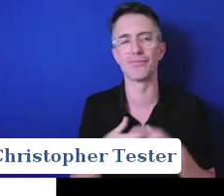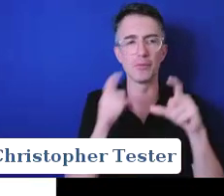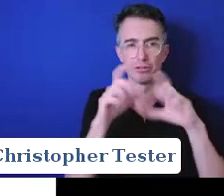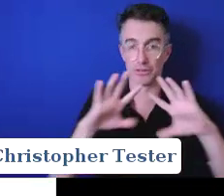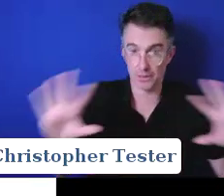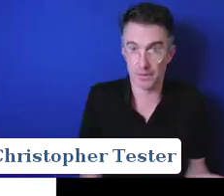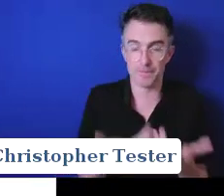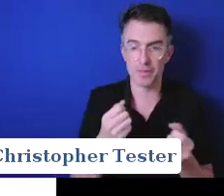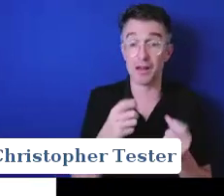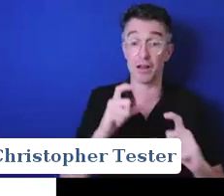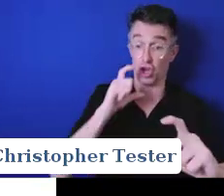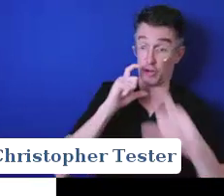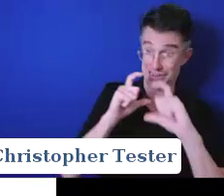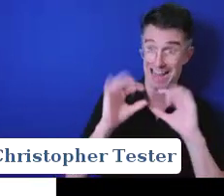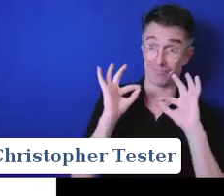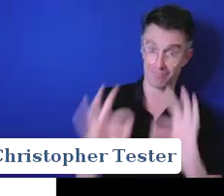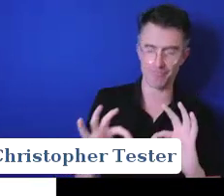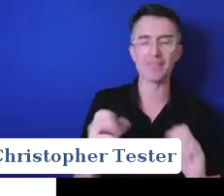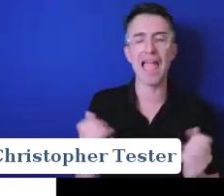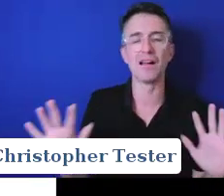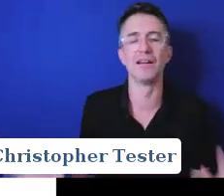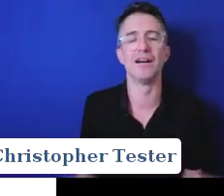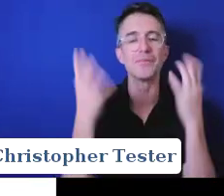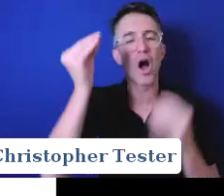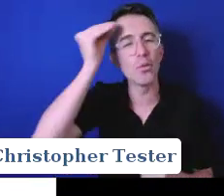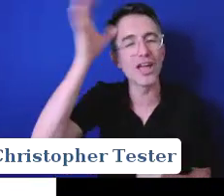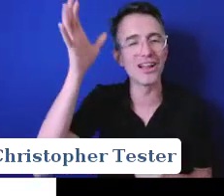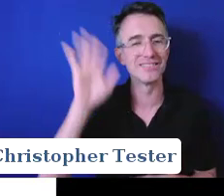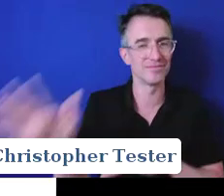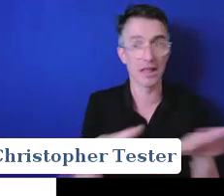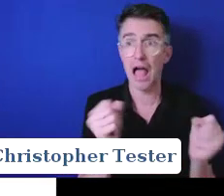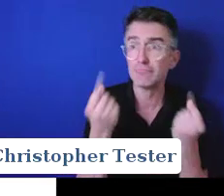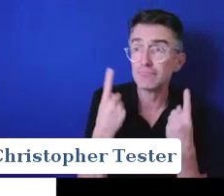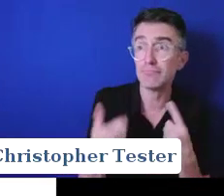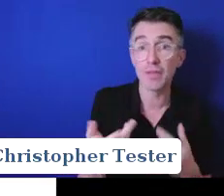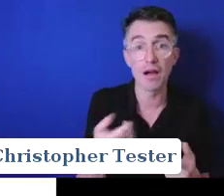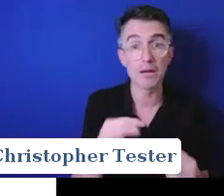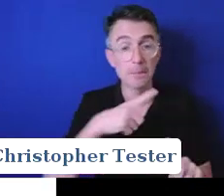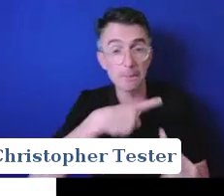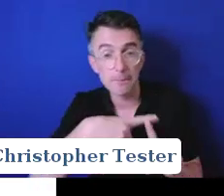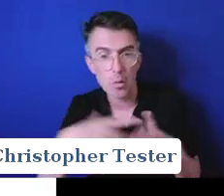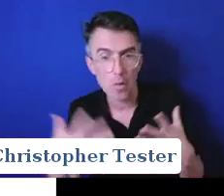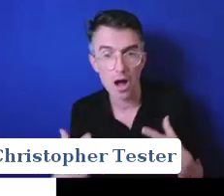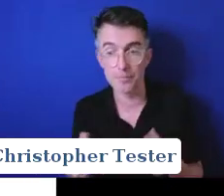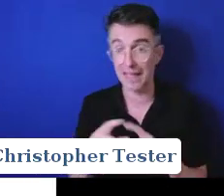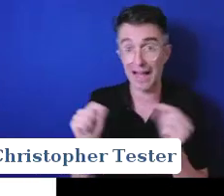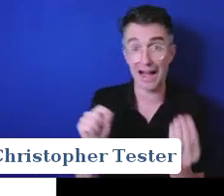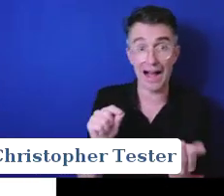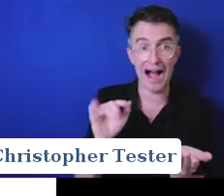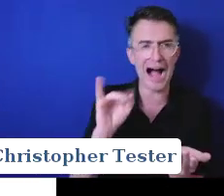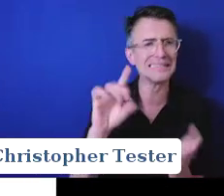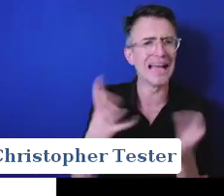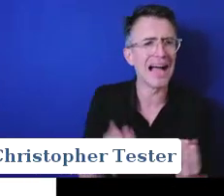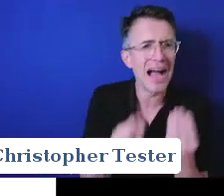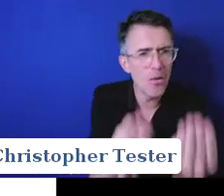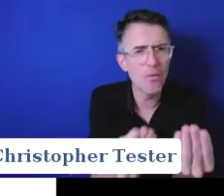a benefit and use of the disability identification ID cards, so that more